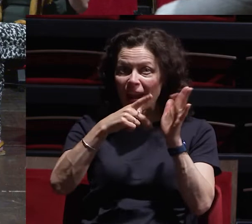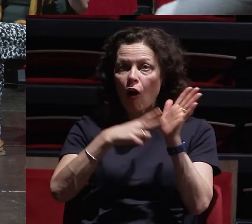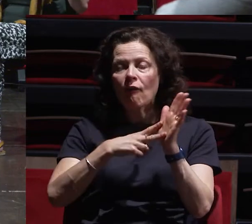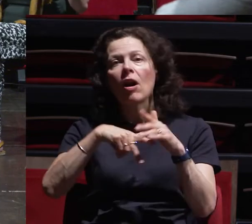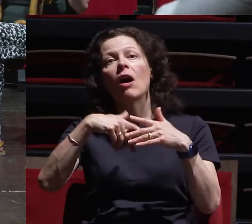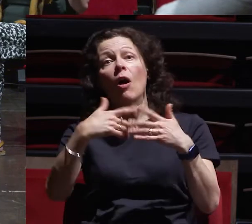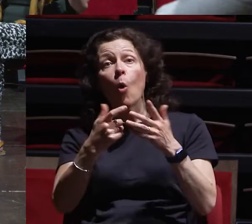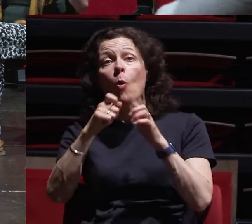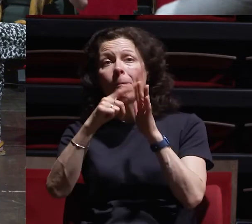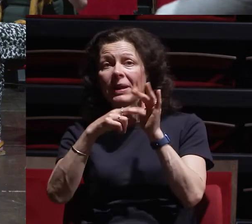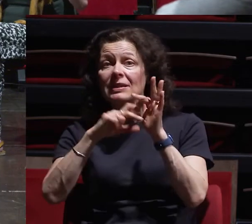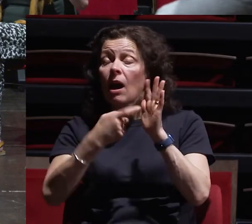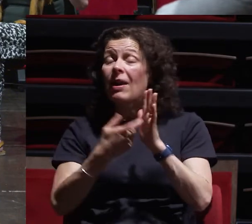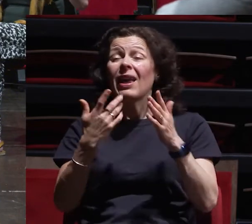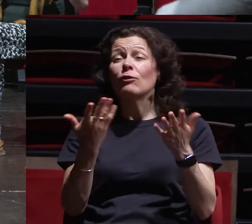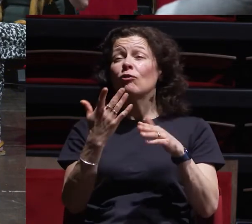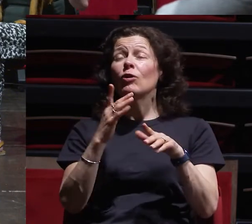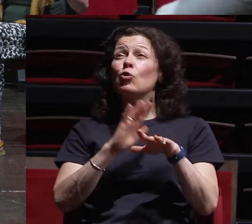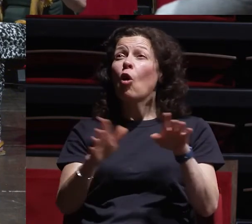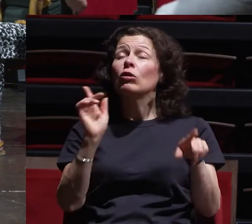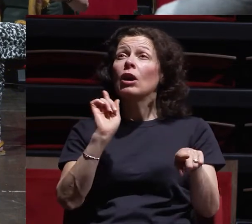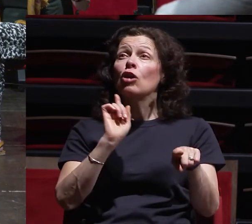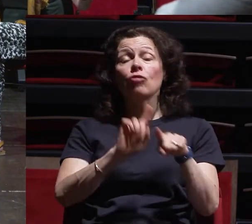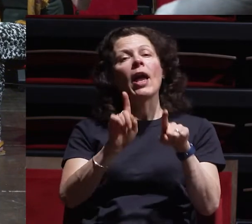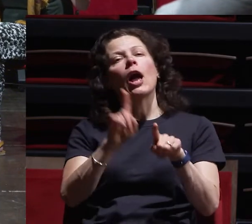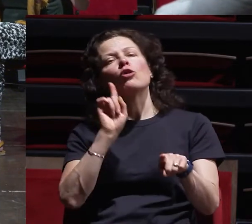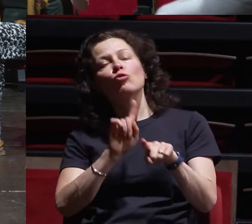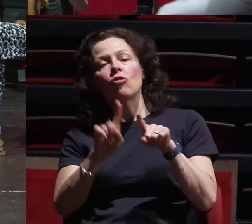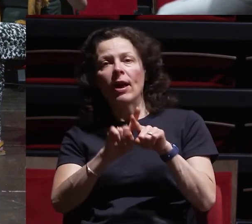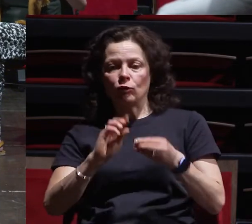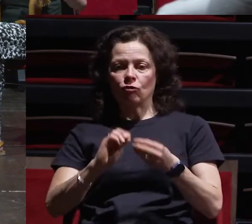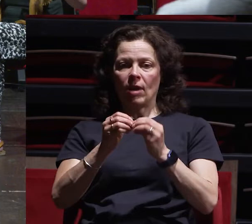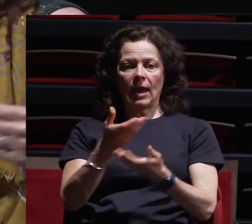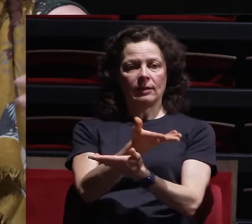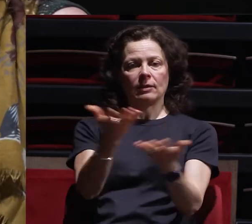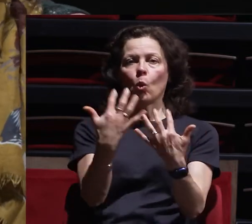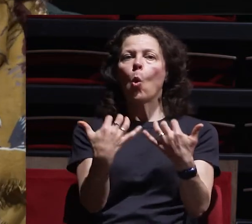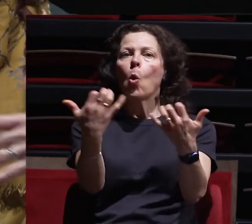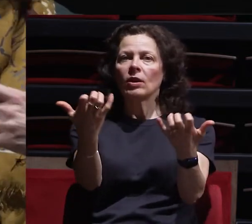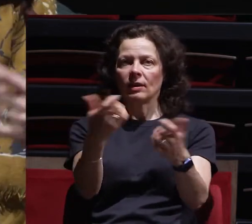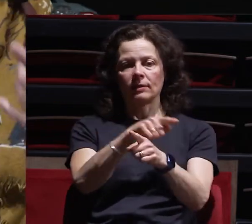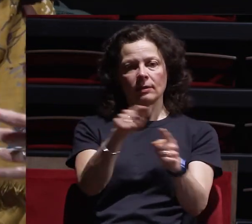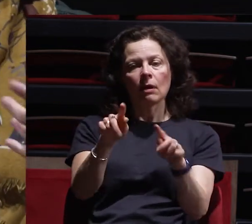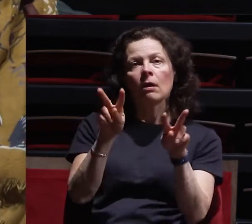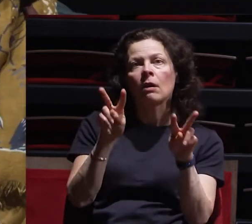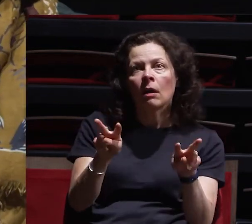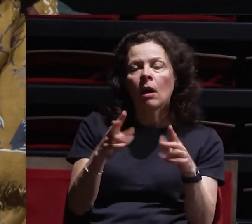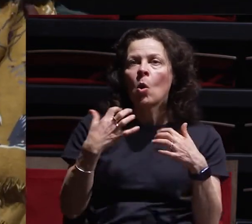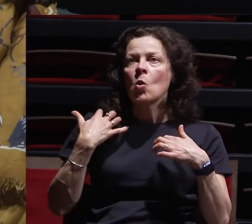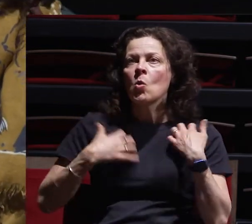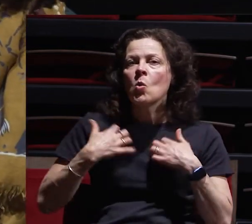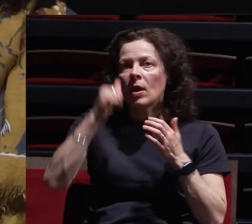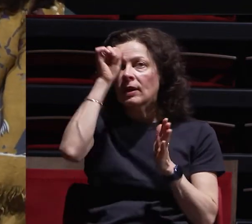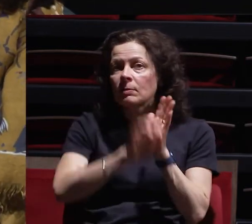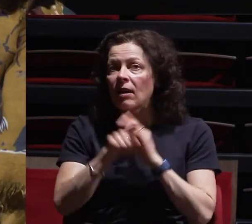need to try and, well, I think even if you're not trying to, what you're trying to do is create an interesting experience for an